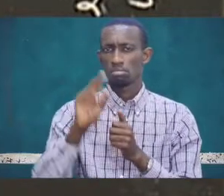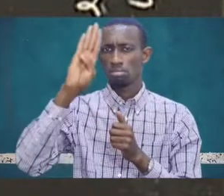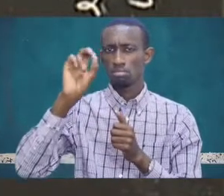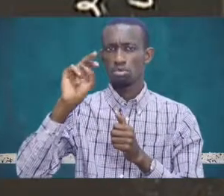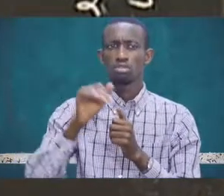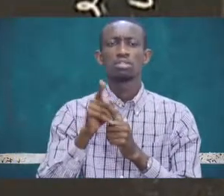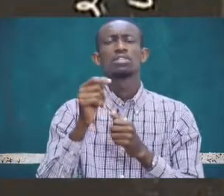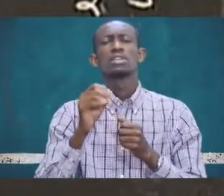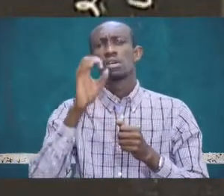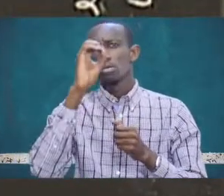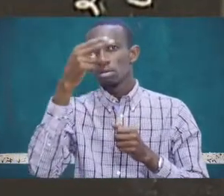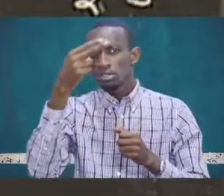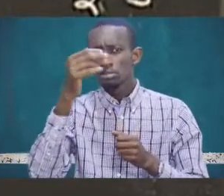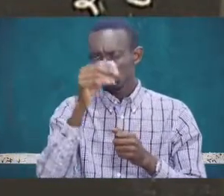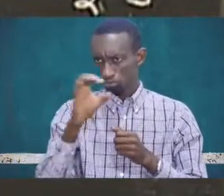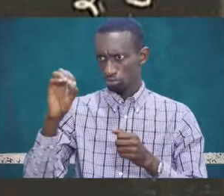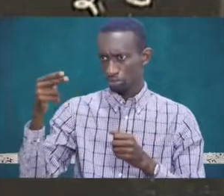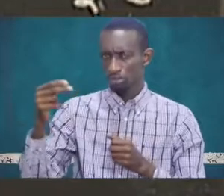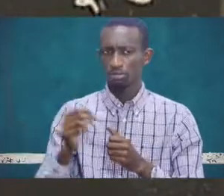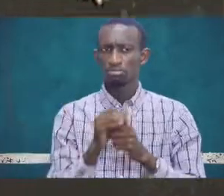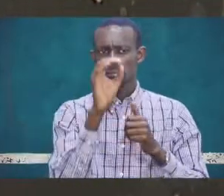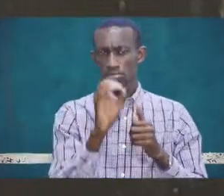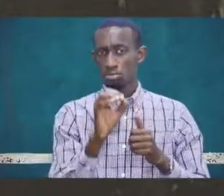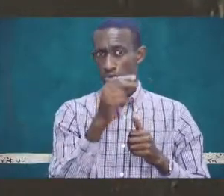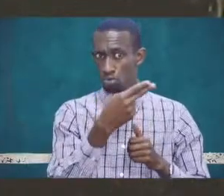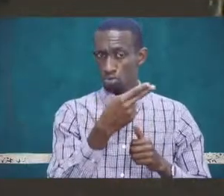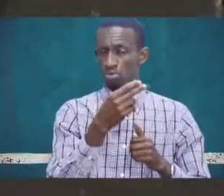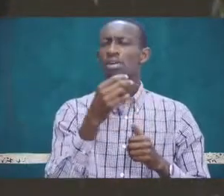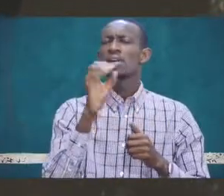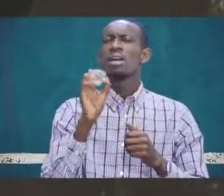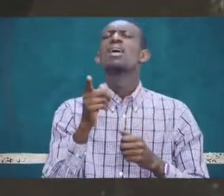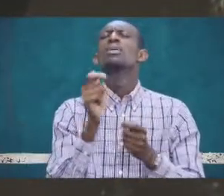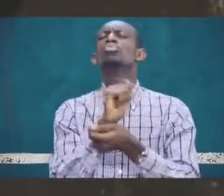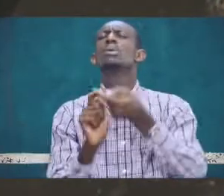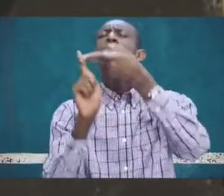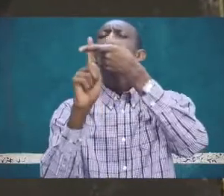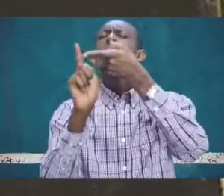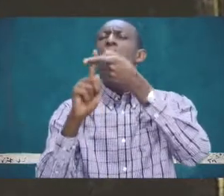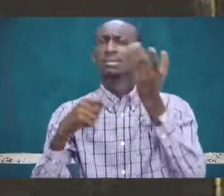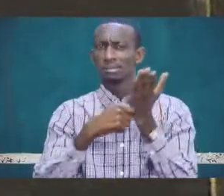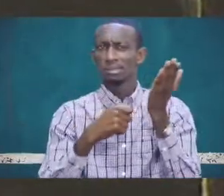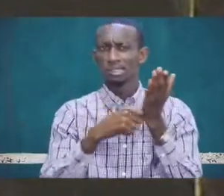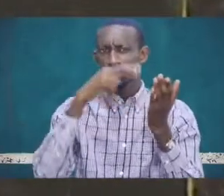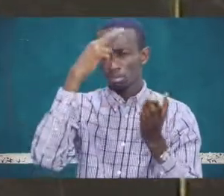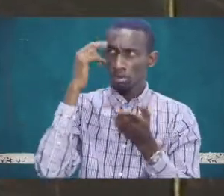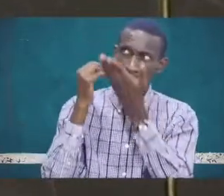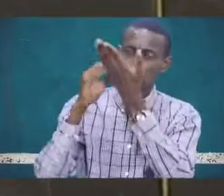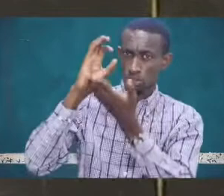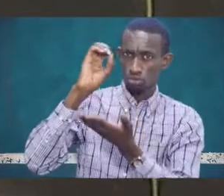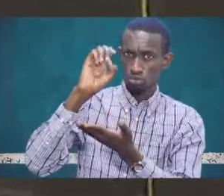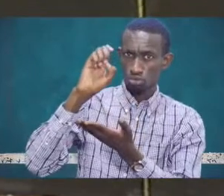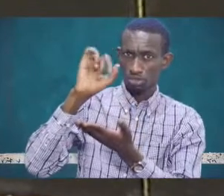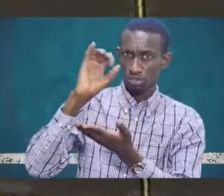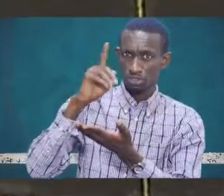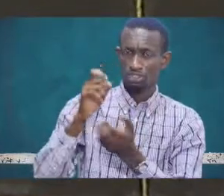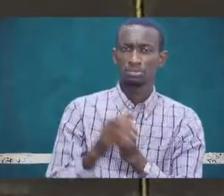have oxygen. This is the alcohol. This is a positive charge because oxygen has used its lone pairs. Remember